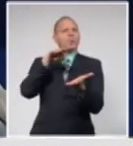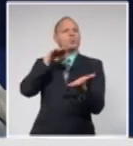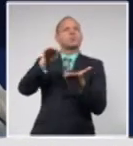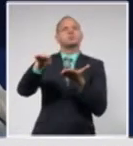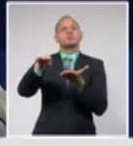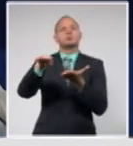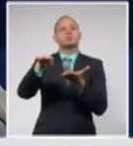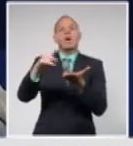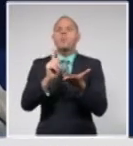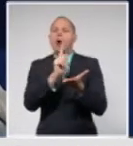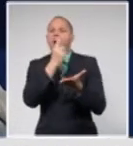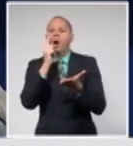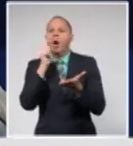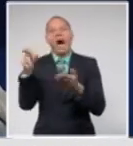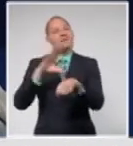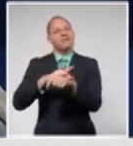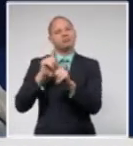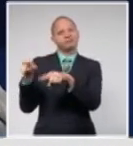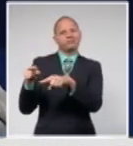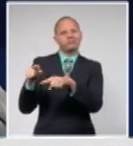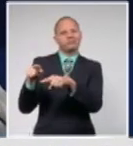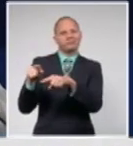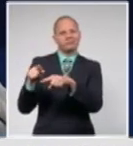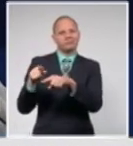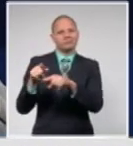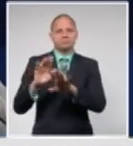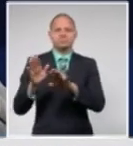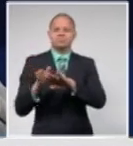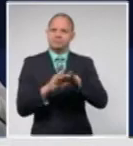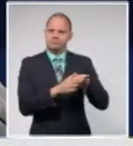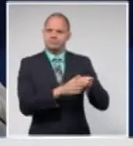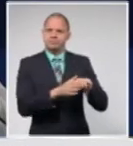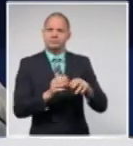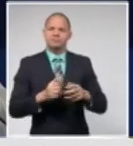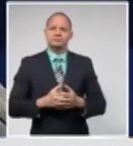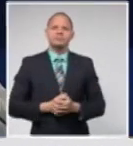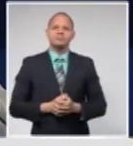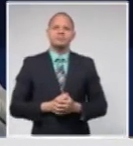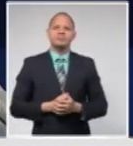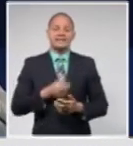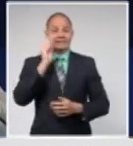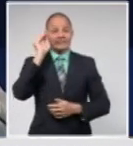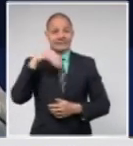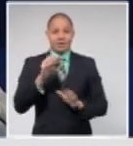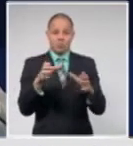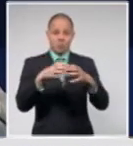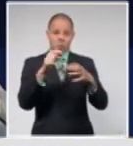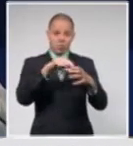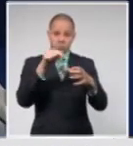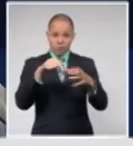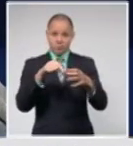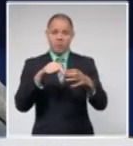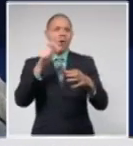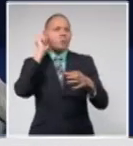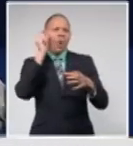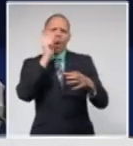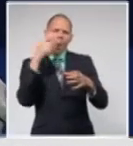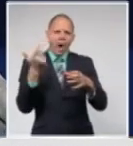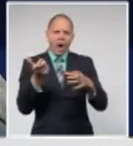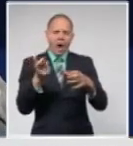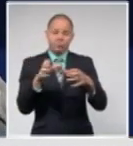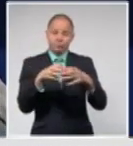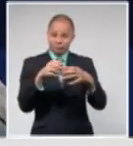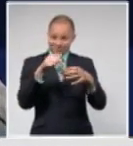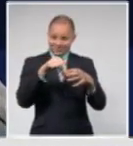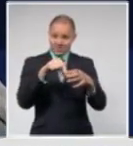between 40 and 59 years of age, and 4 patients exceed 60 years of age. Of the